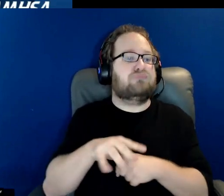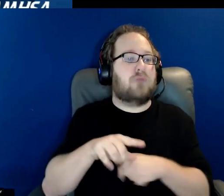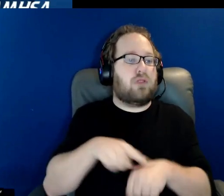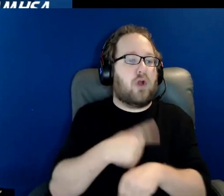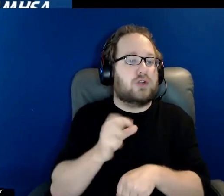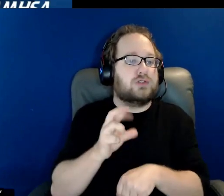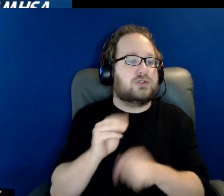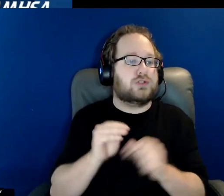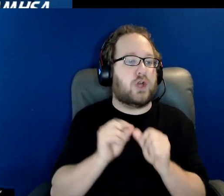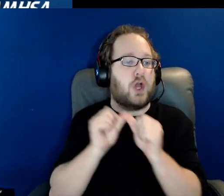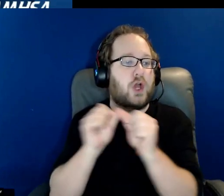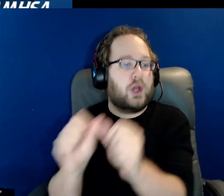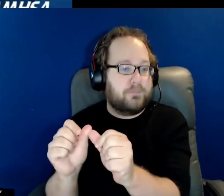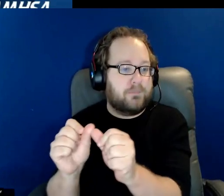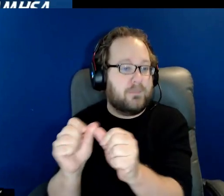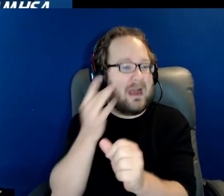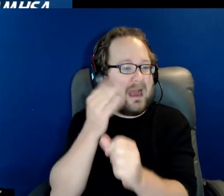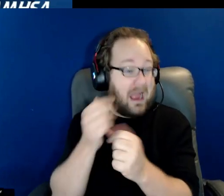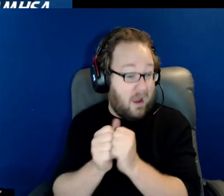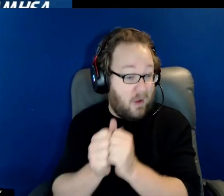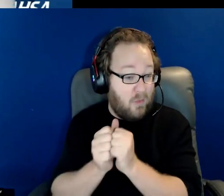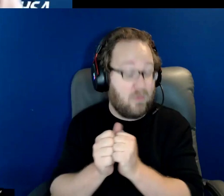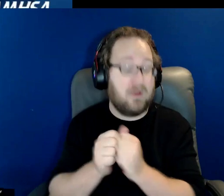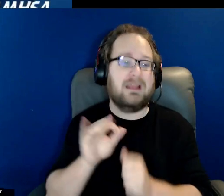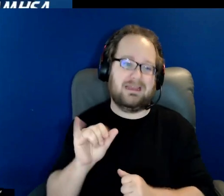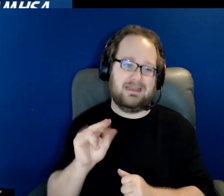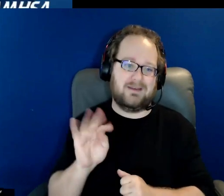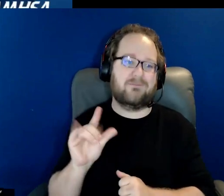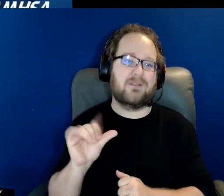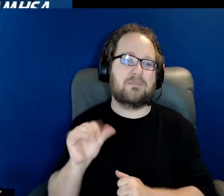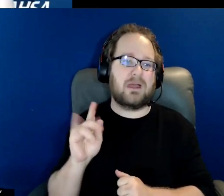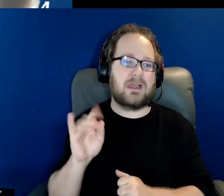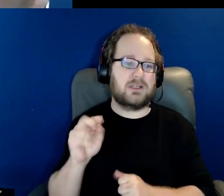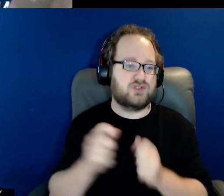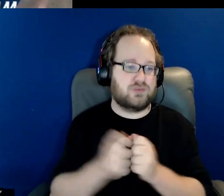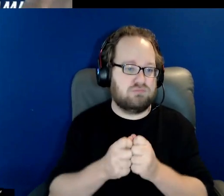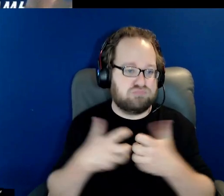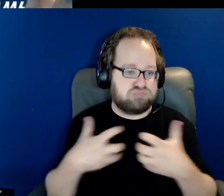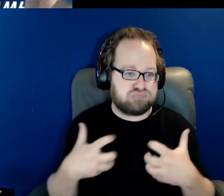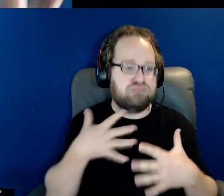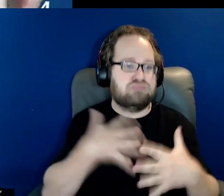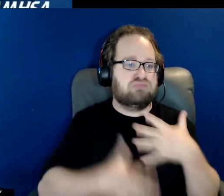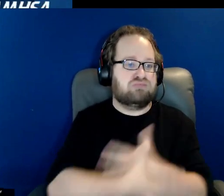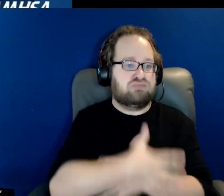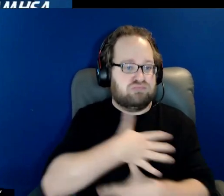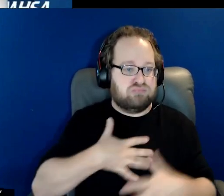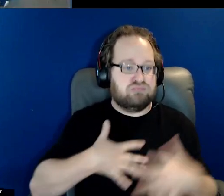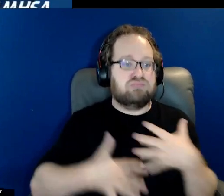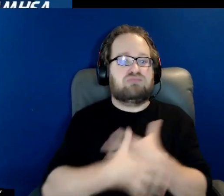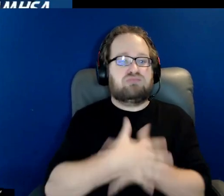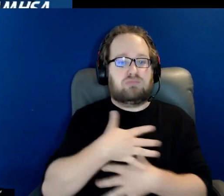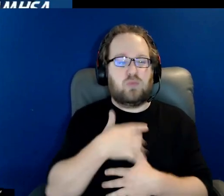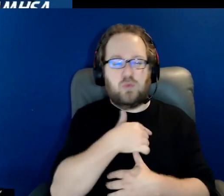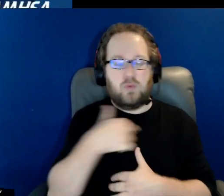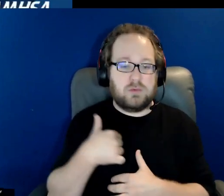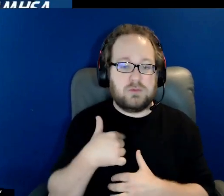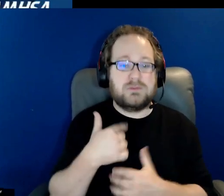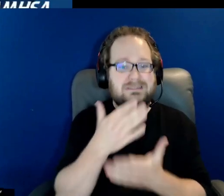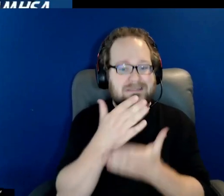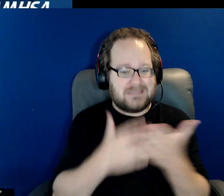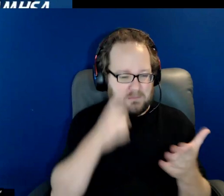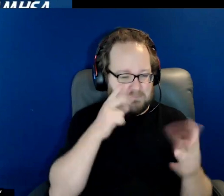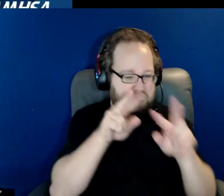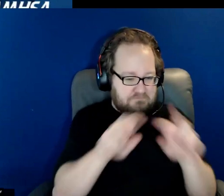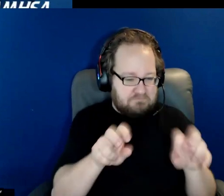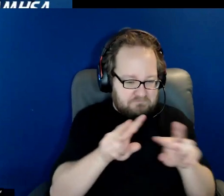a bit like, let's say we hit our heads. We had a traumatic event where we don't know it's a traumatic brain injury. We think we might have a